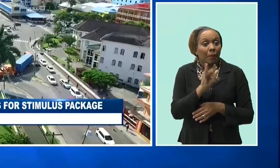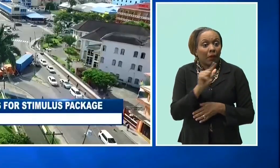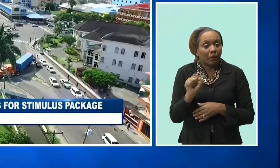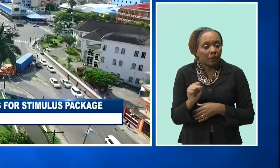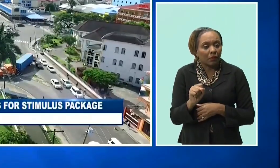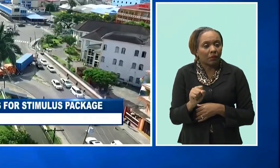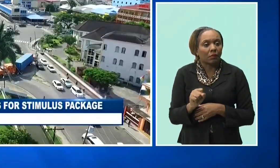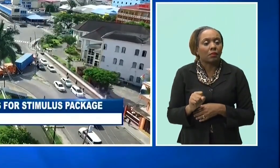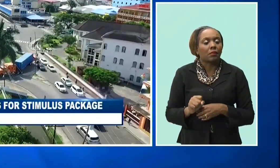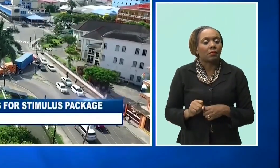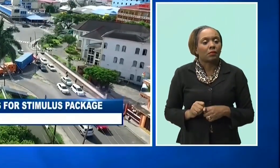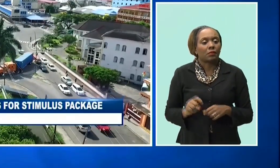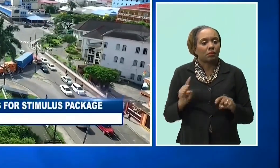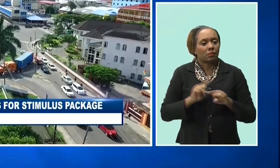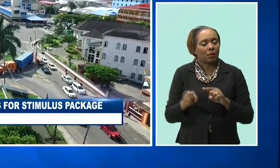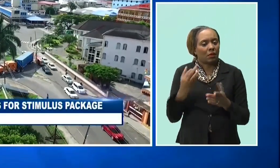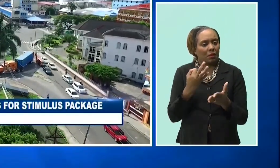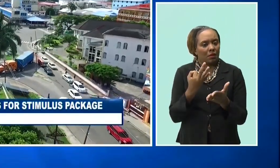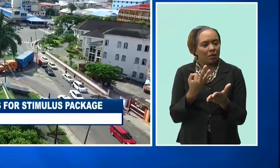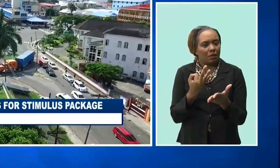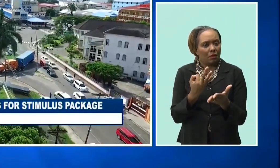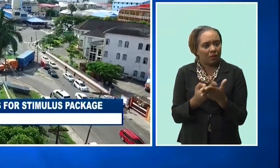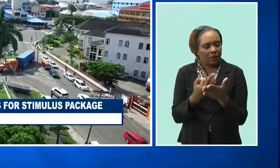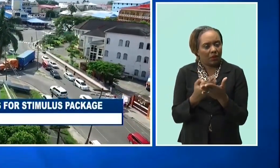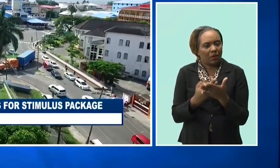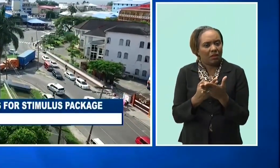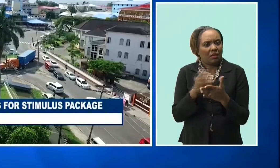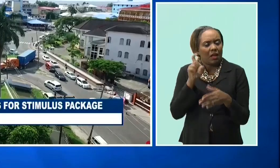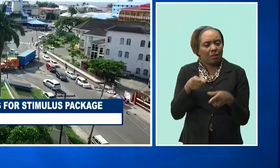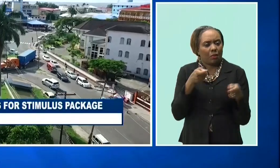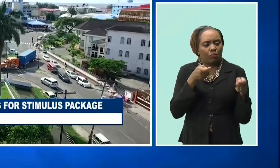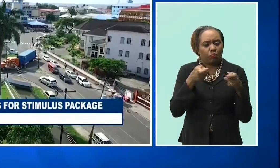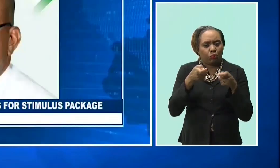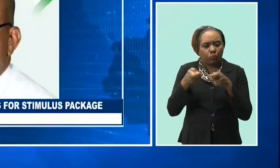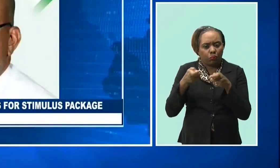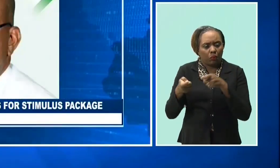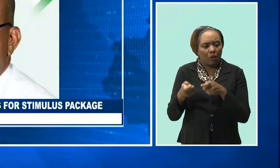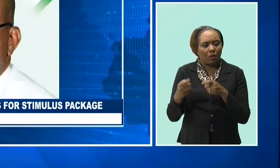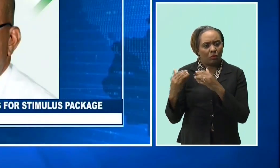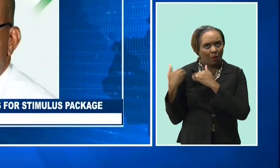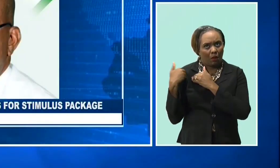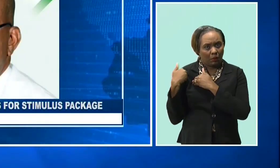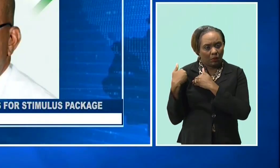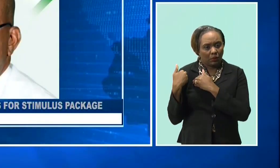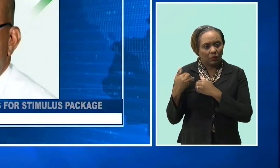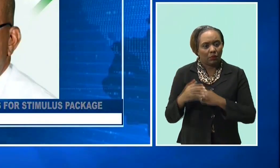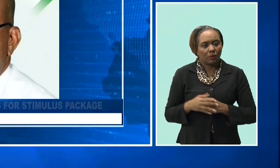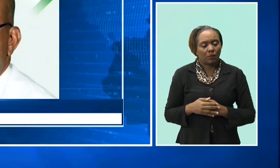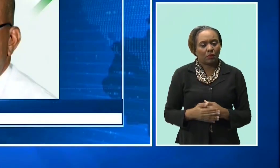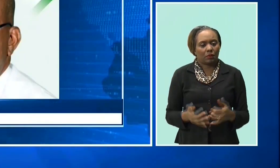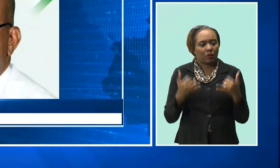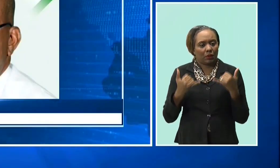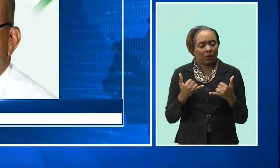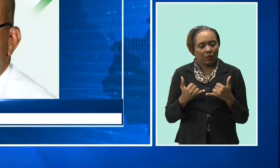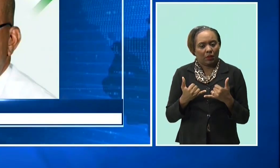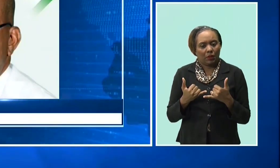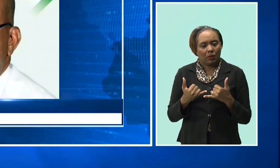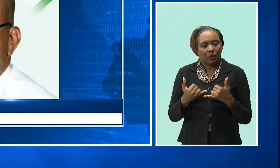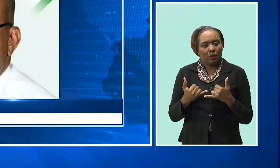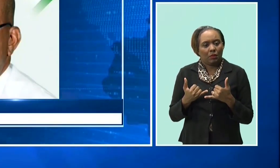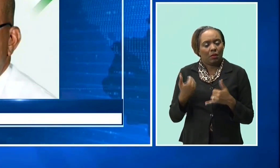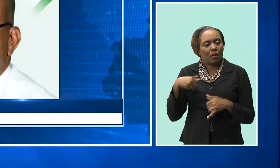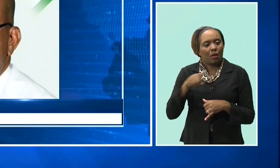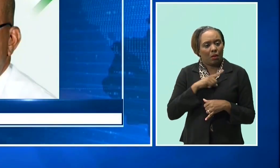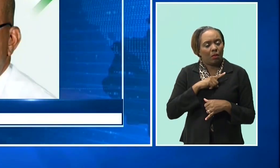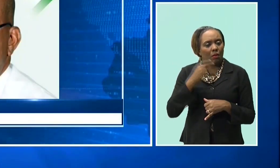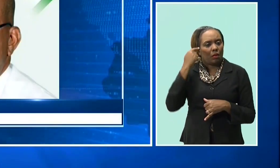these reasons that financial resources have to be managed sensibly. This quarter here, we expect a dramatic